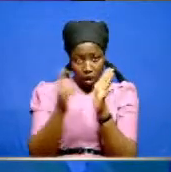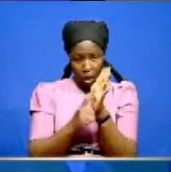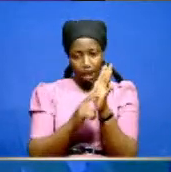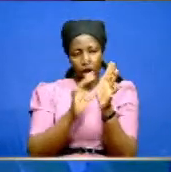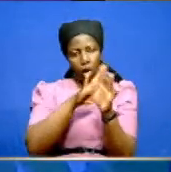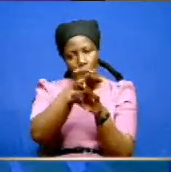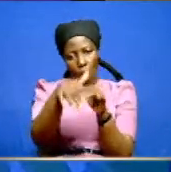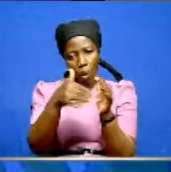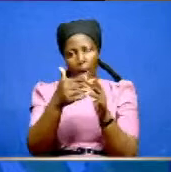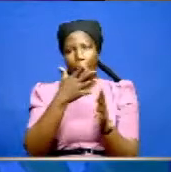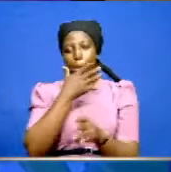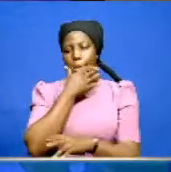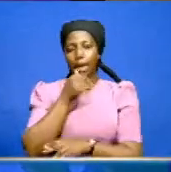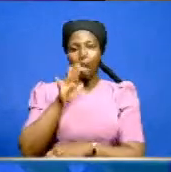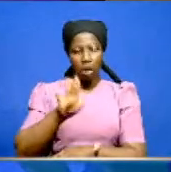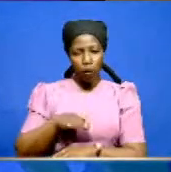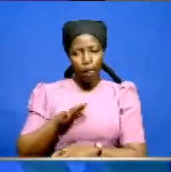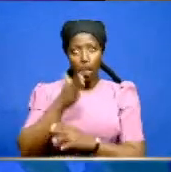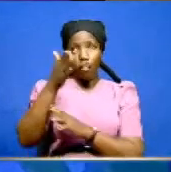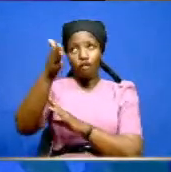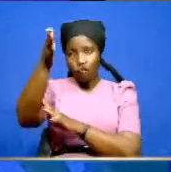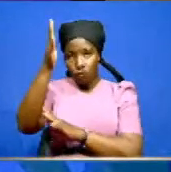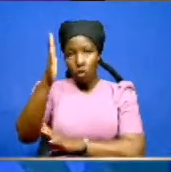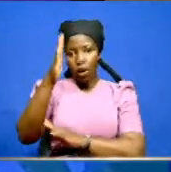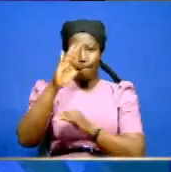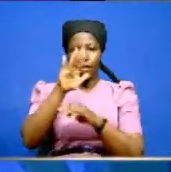the men and women of God from different churches